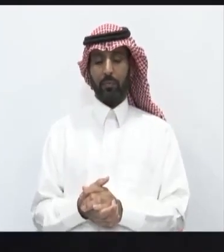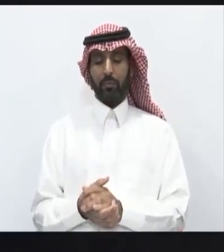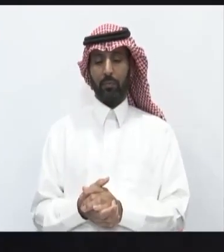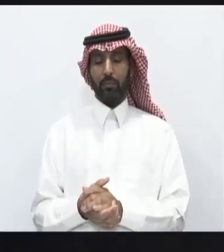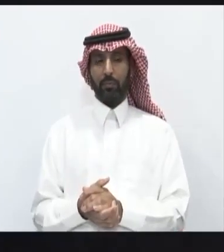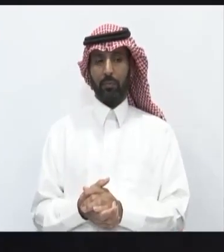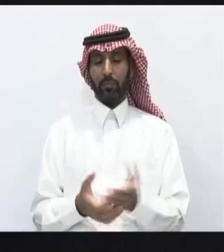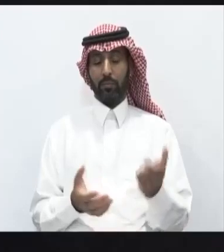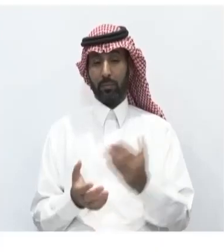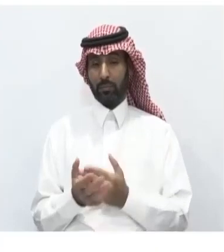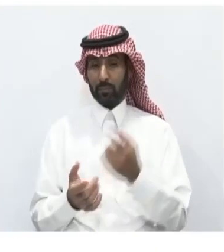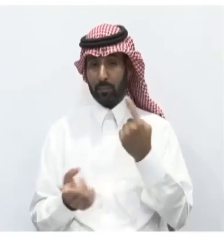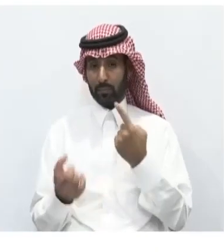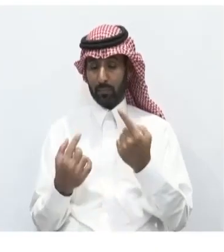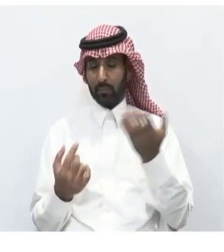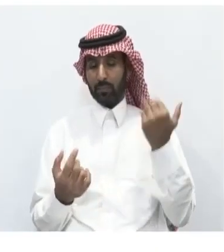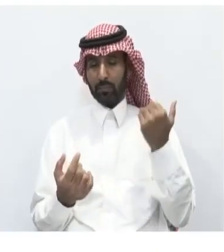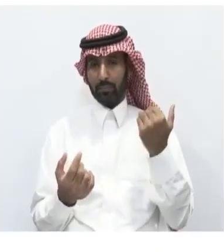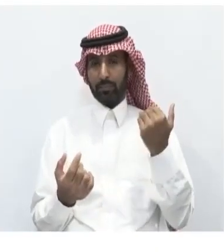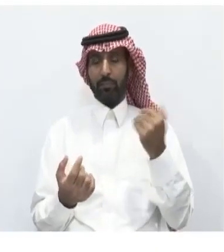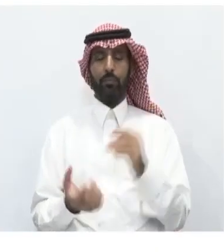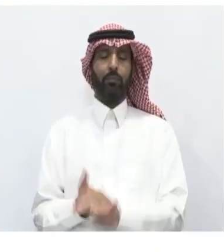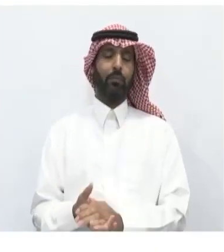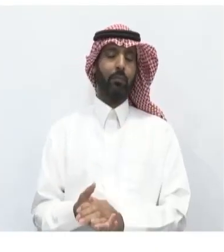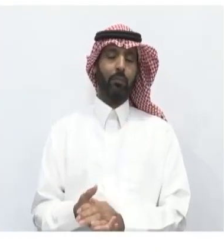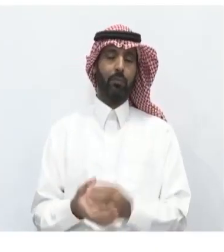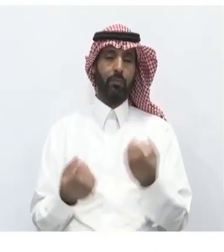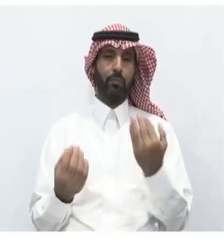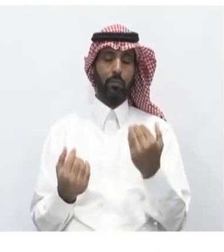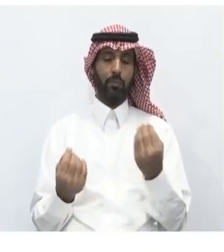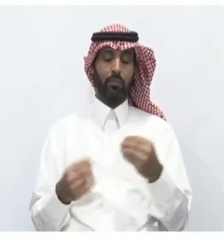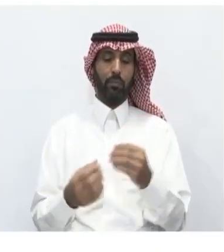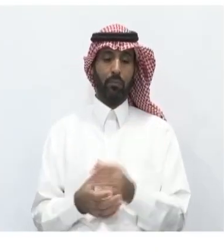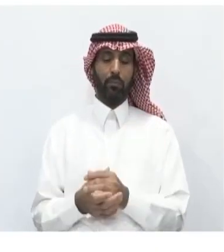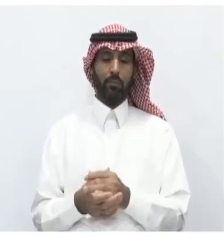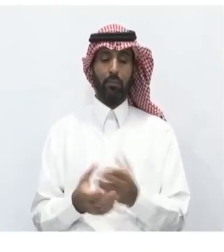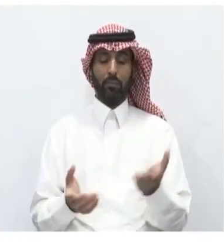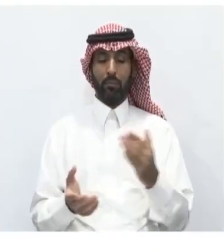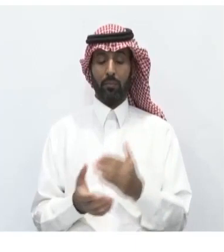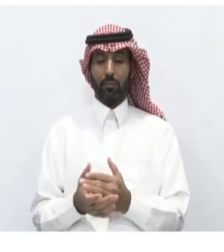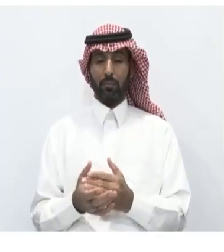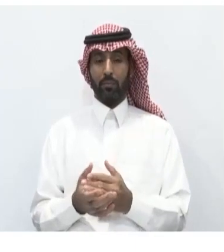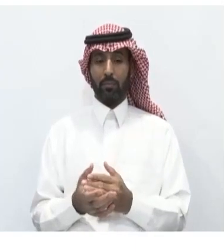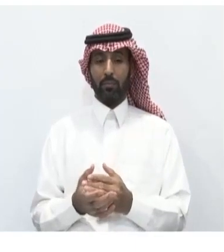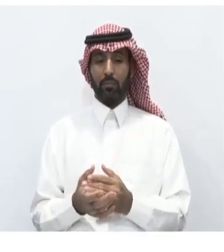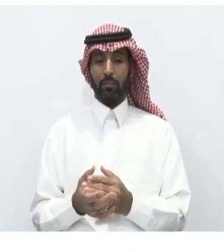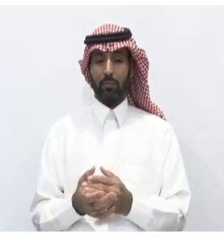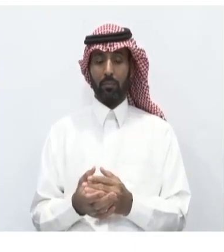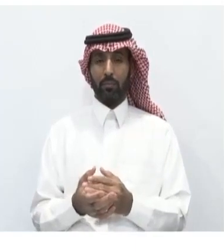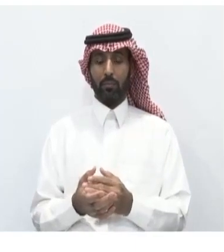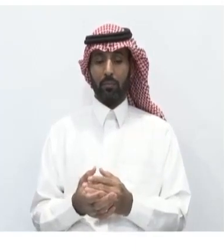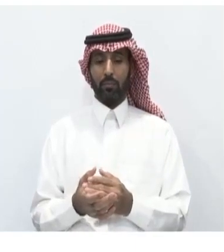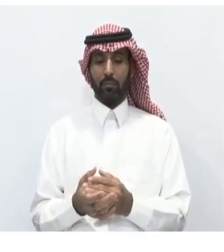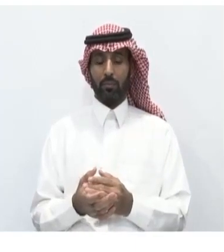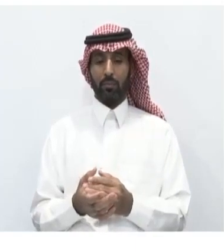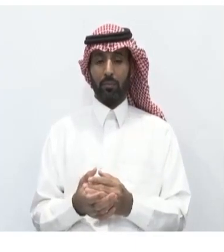So this is the conversation we took before. Of course, there is more than one here. Let's just figure out some of them. For